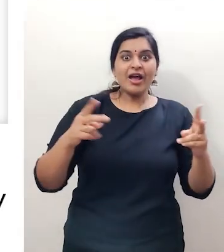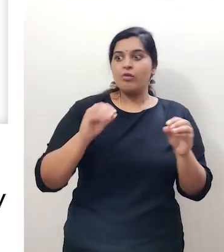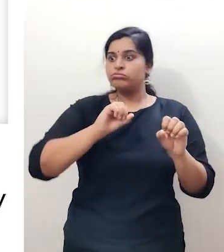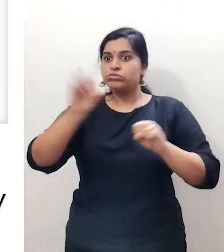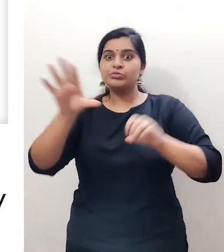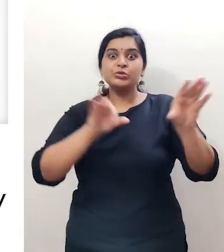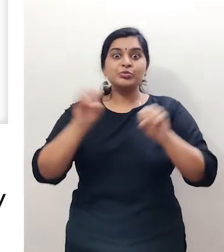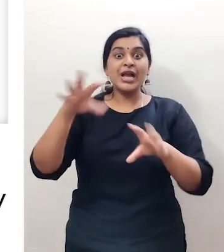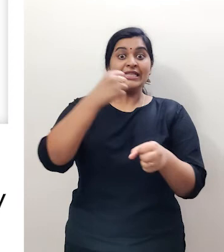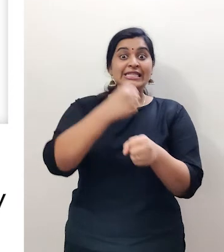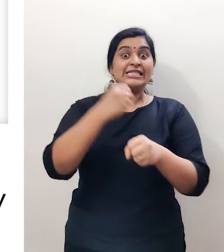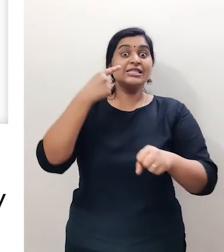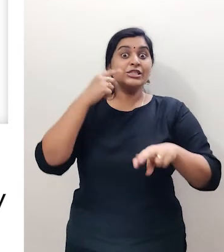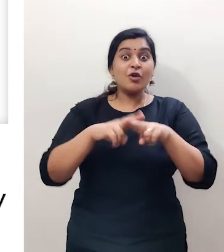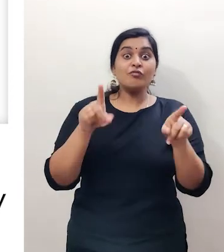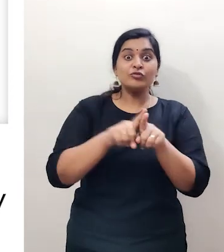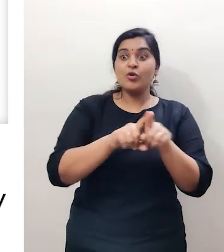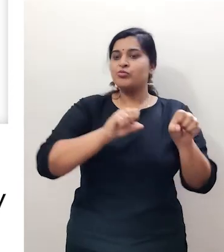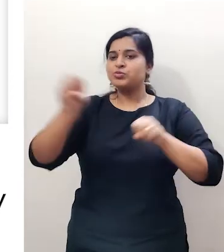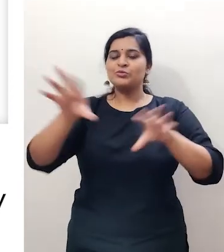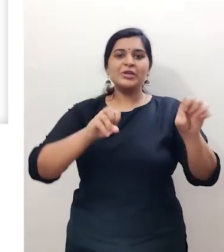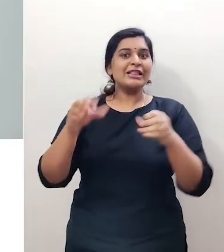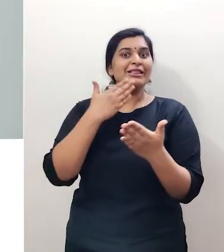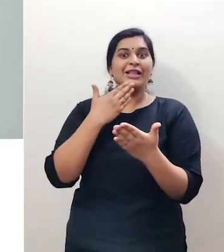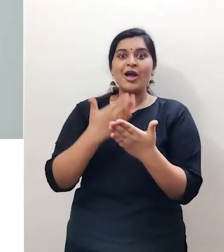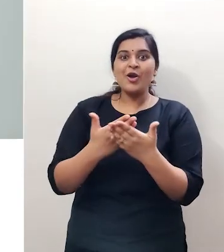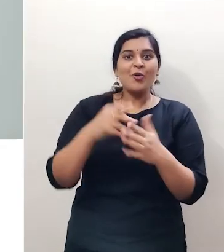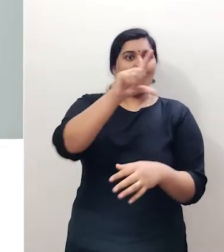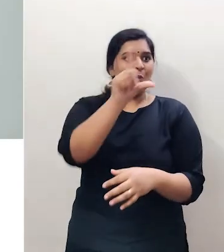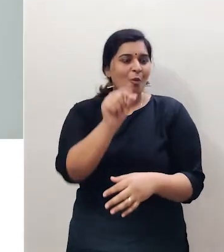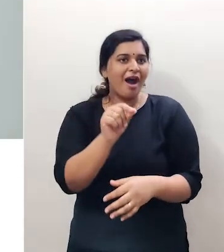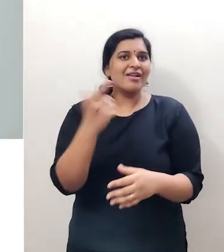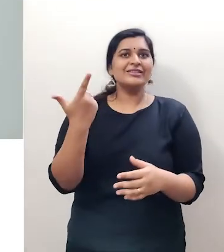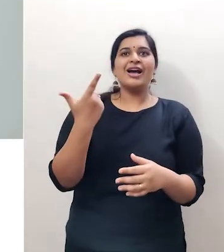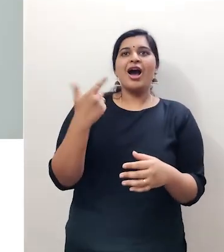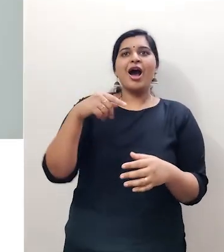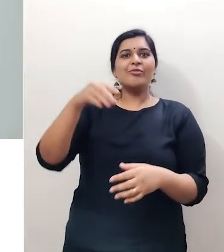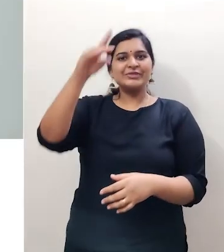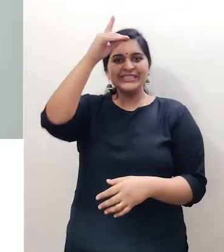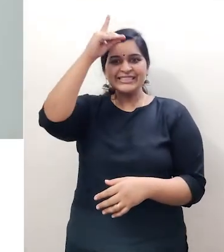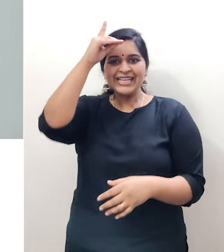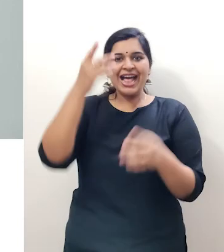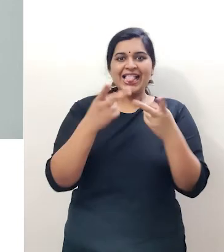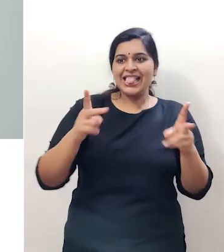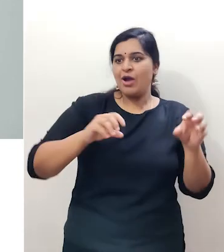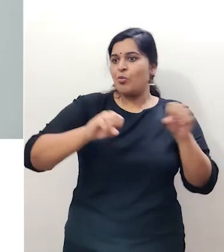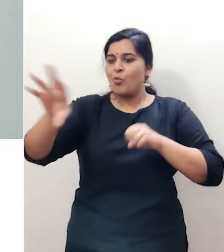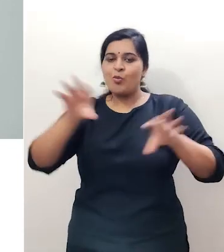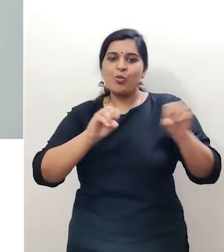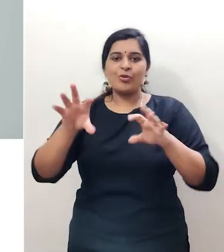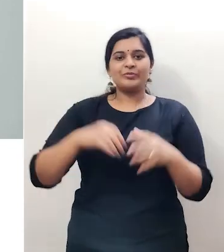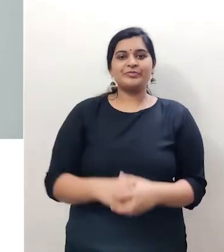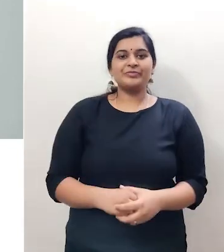the cat and prawn duo turning into GIFs and memes today, thanks to the range of possibilities provided by technology and social